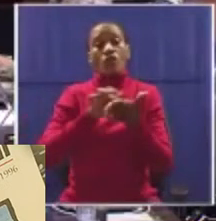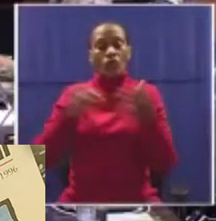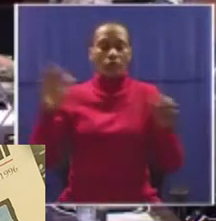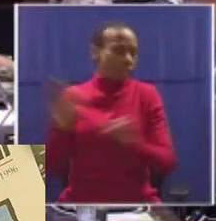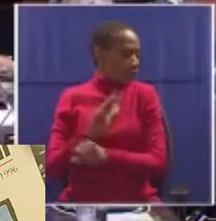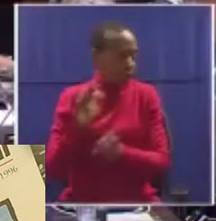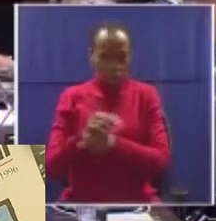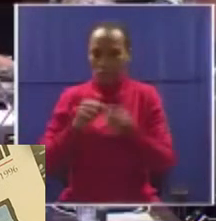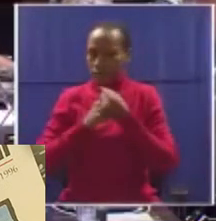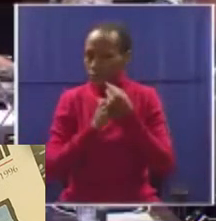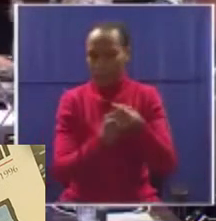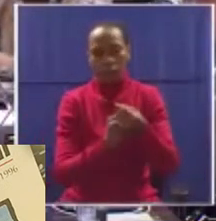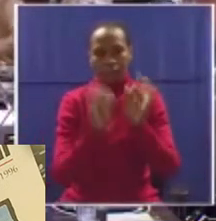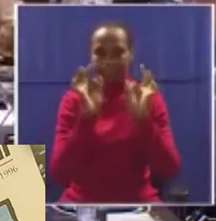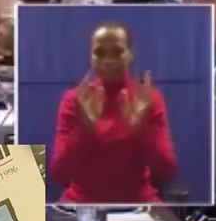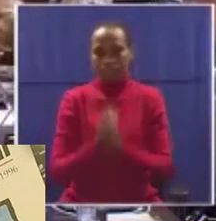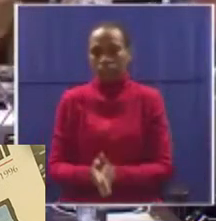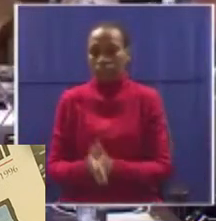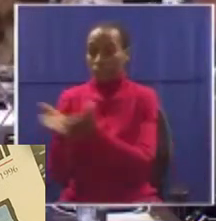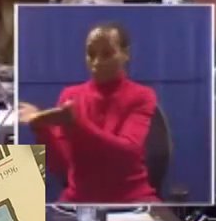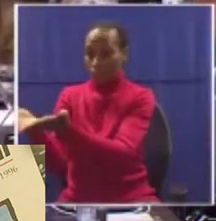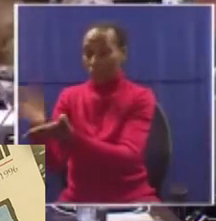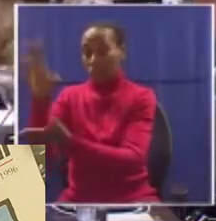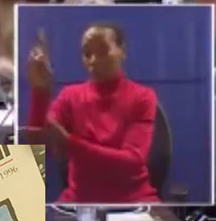full support thank you